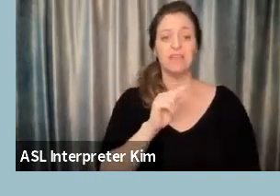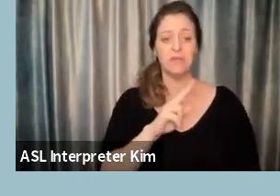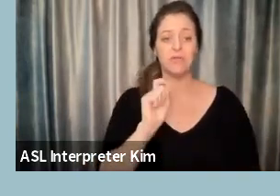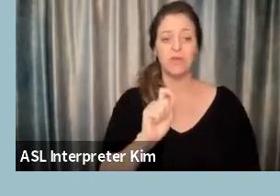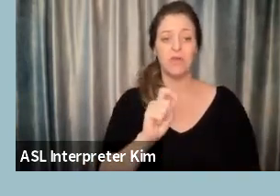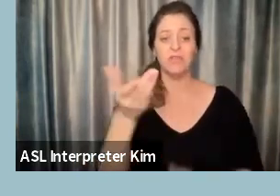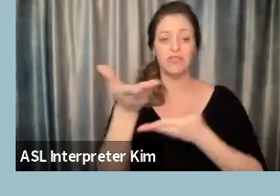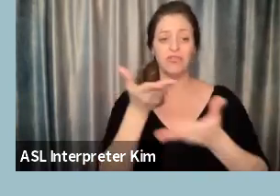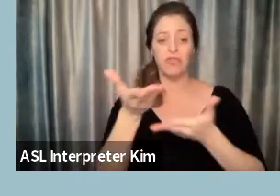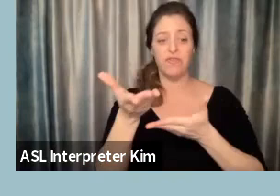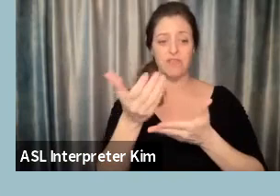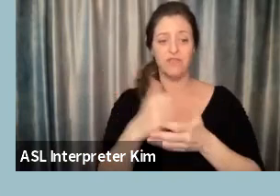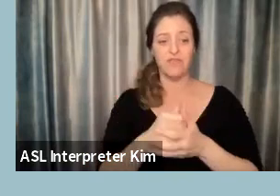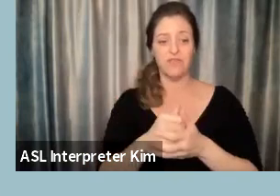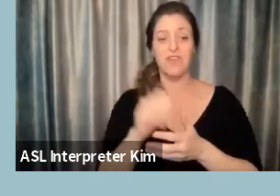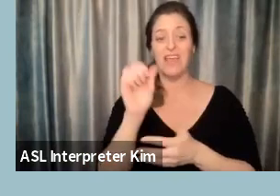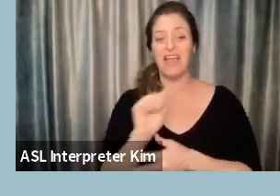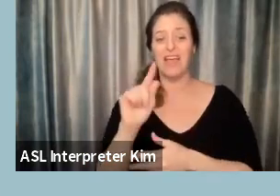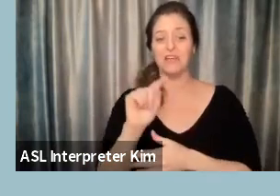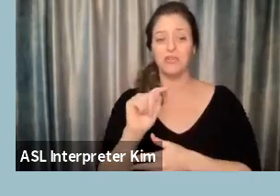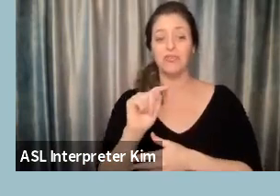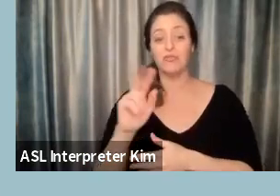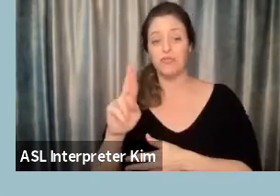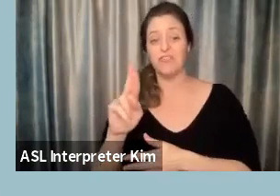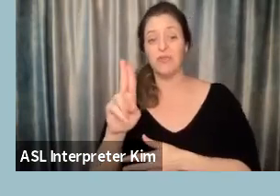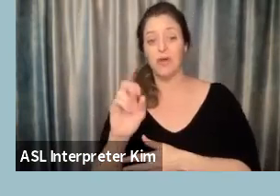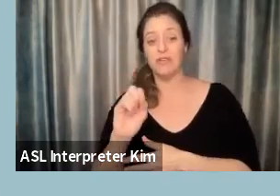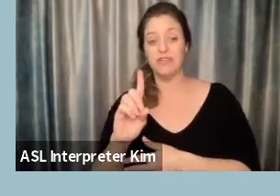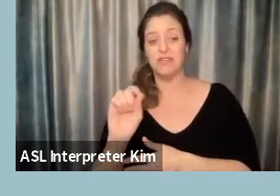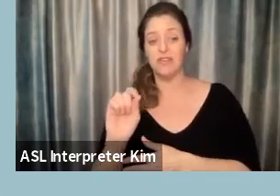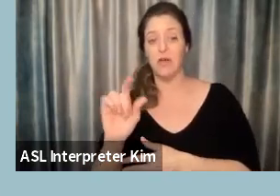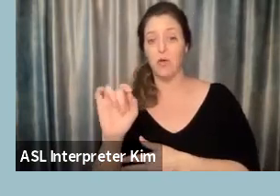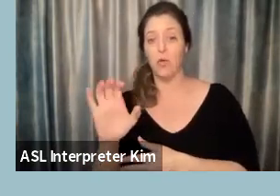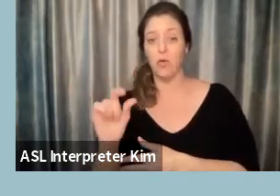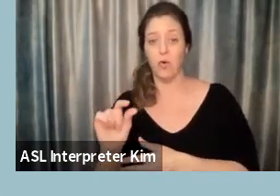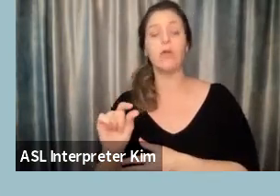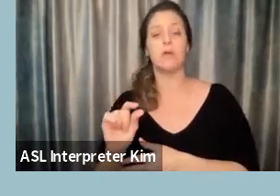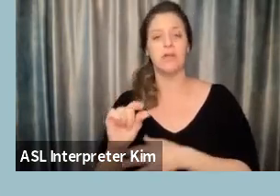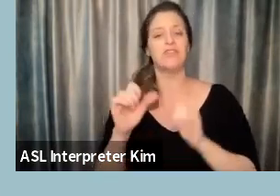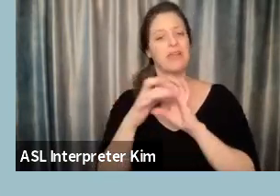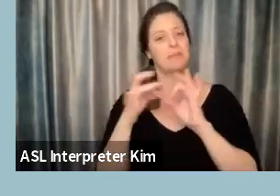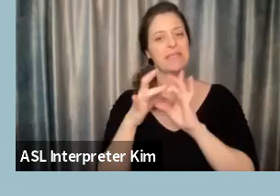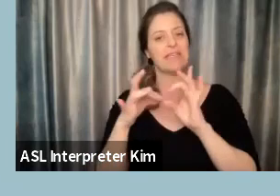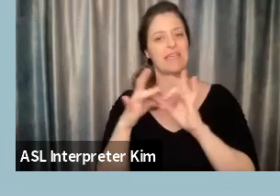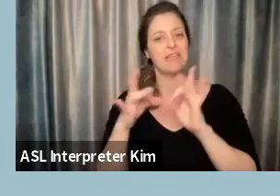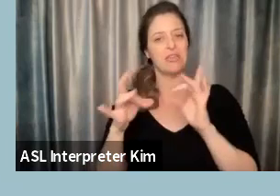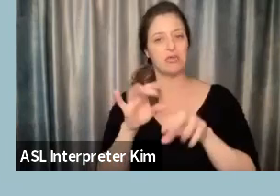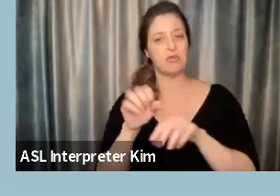stu.service at twinriversusd.org, you'll be able to send a message. I'll be able to help you as